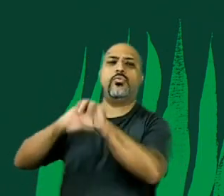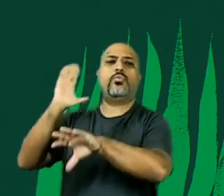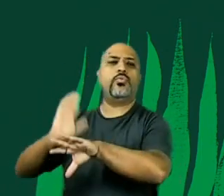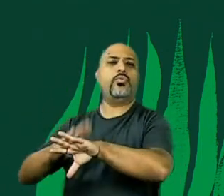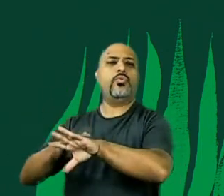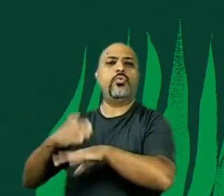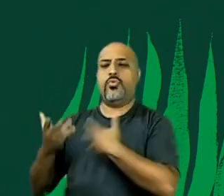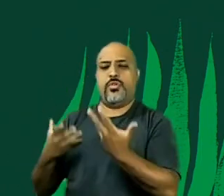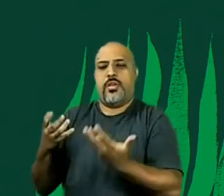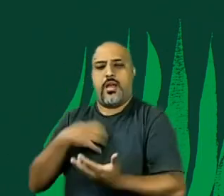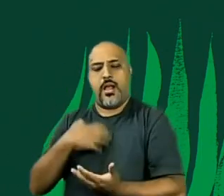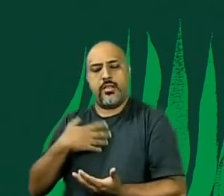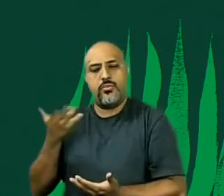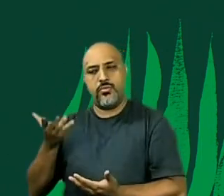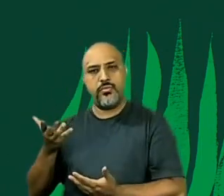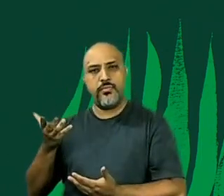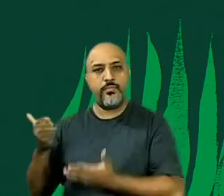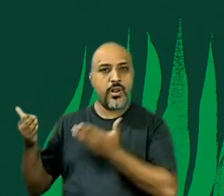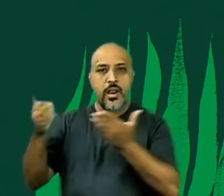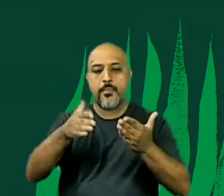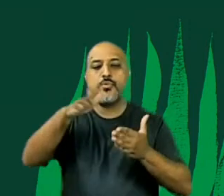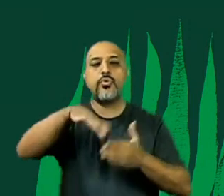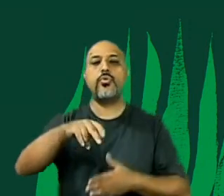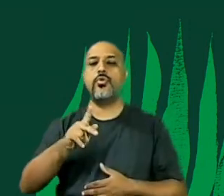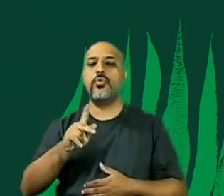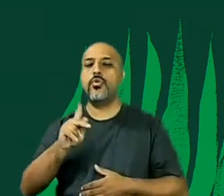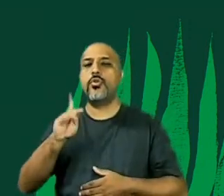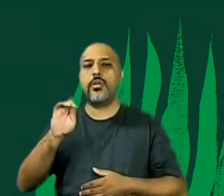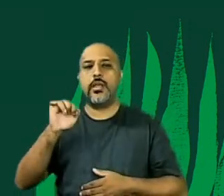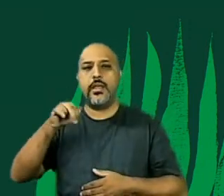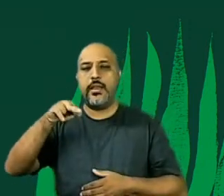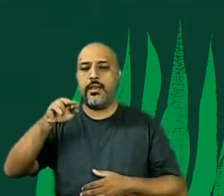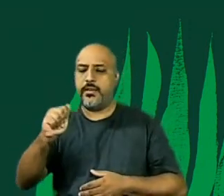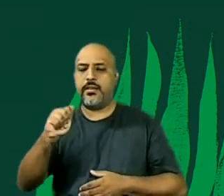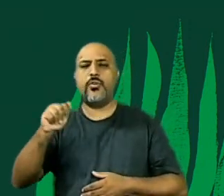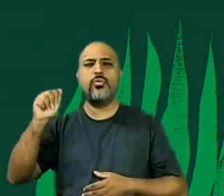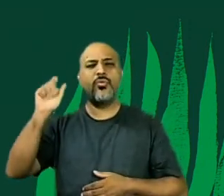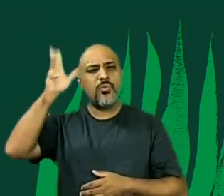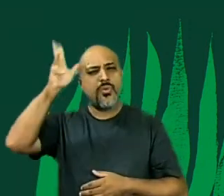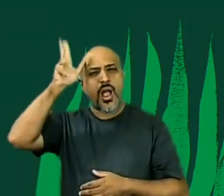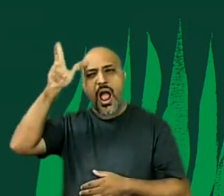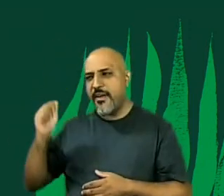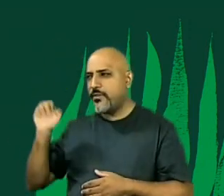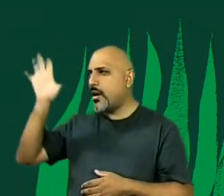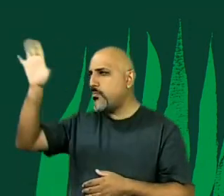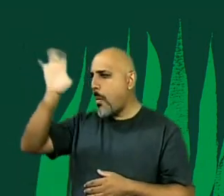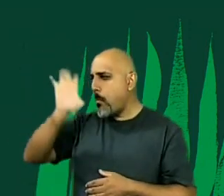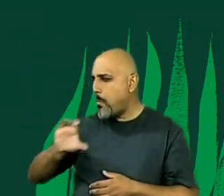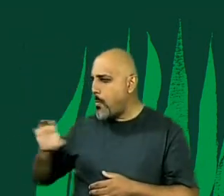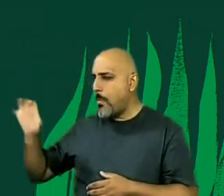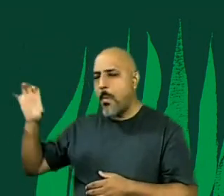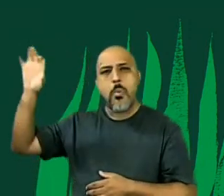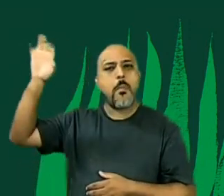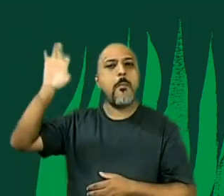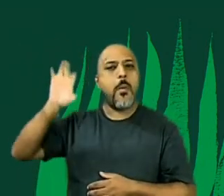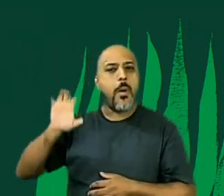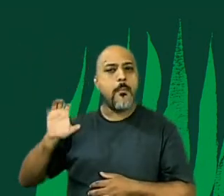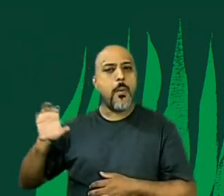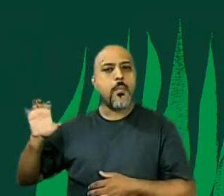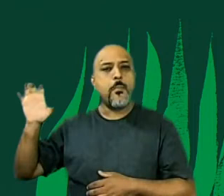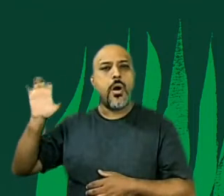other parts of Africa, I worked to attempt to eradicate female genital